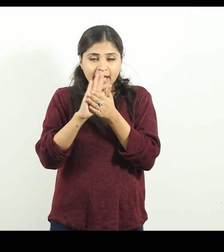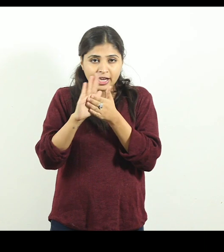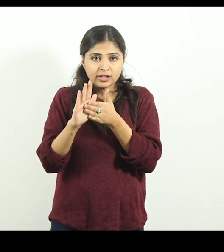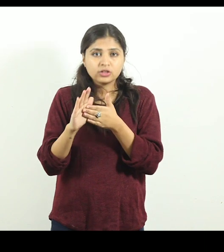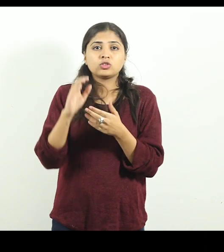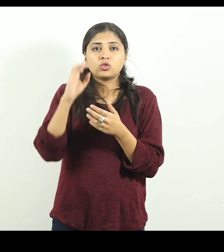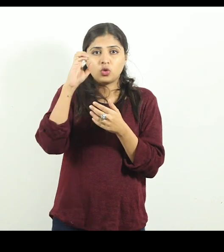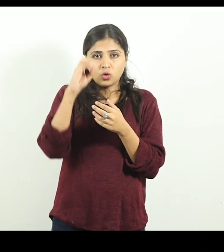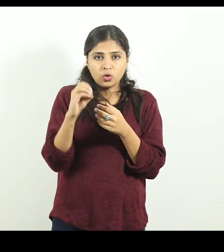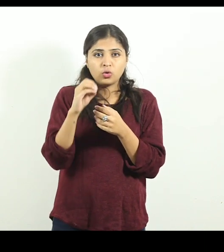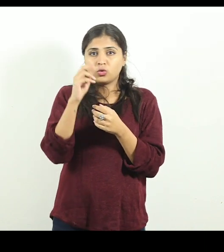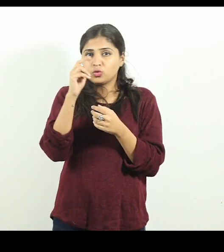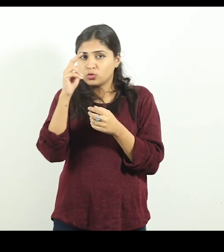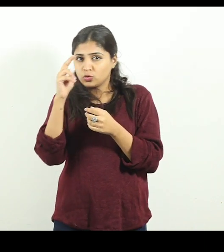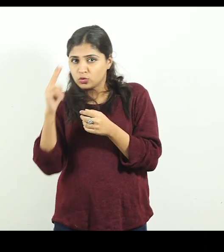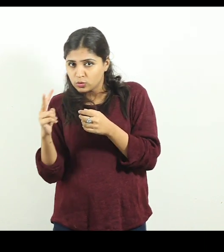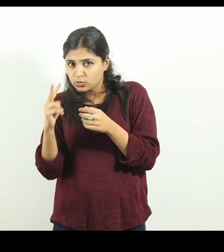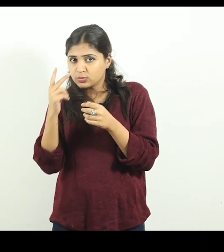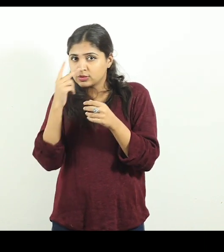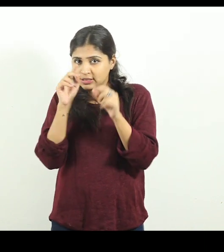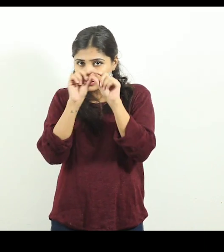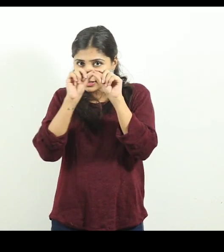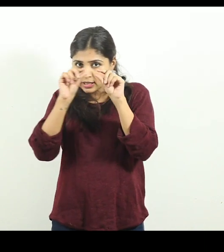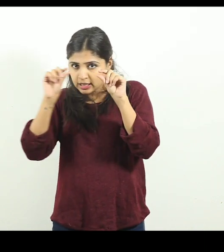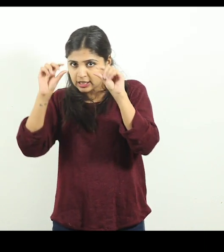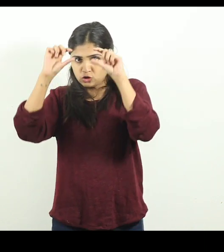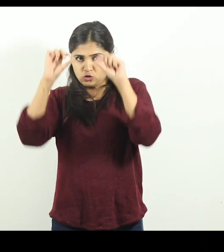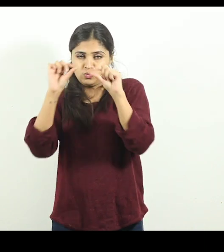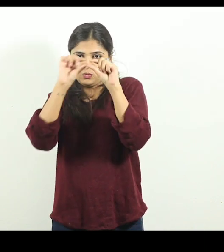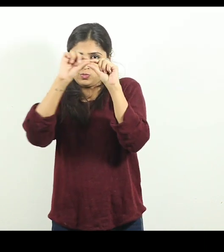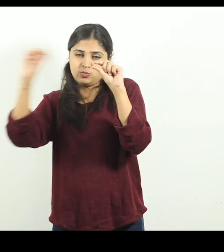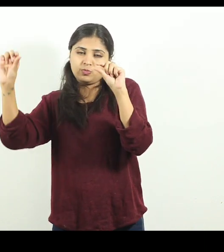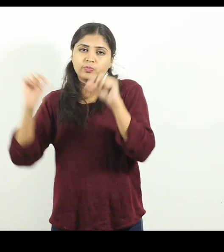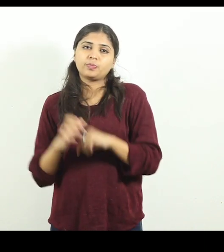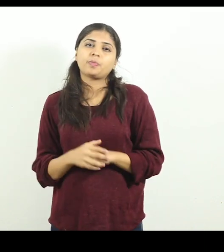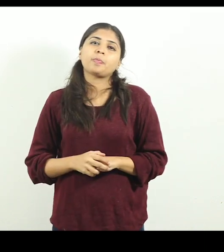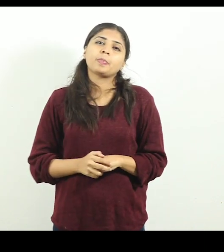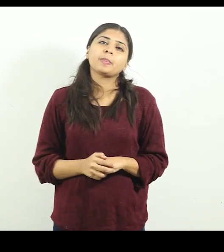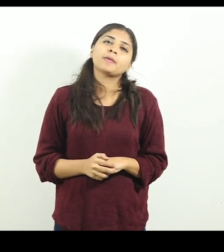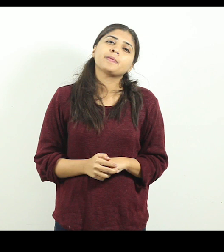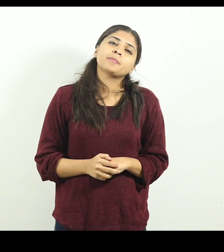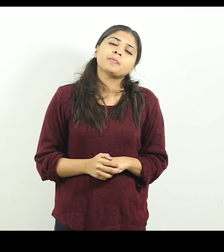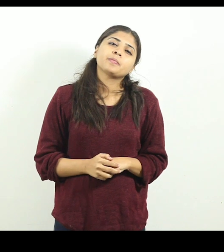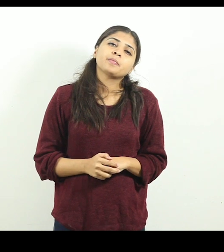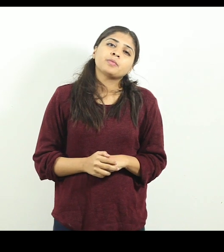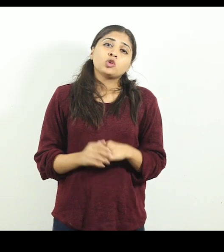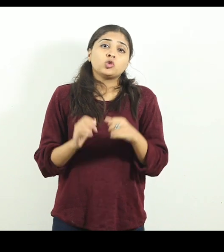is X2 is in subscript form.